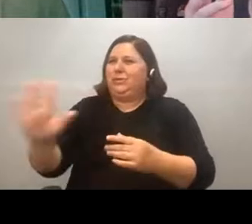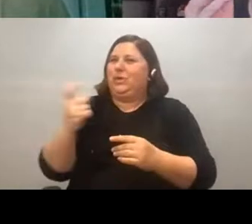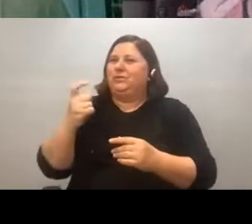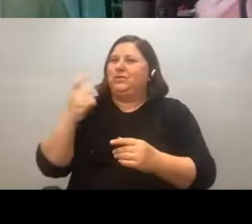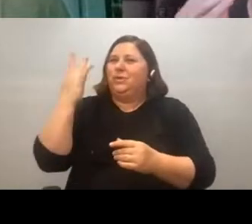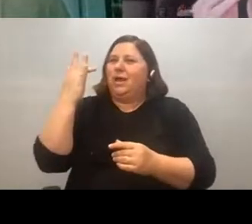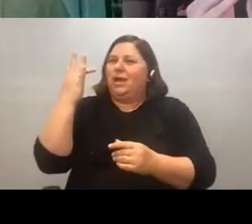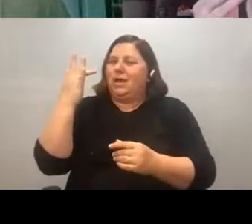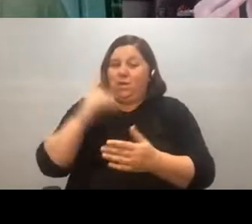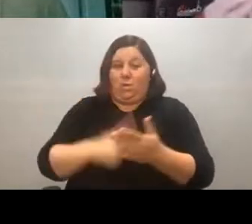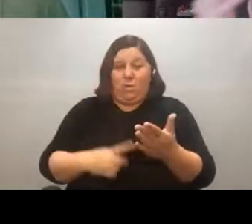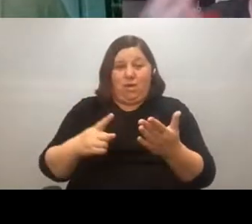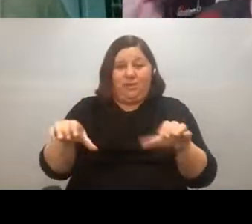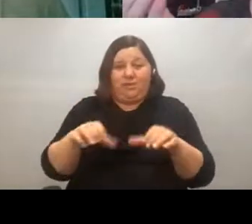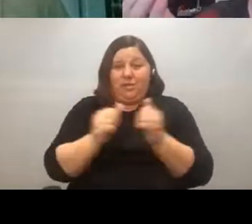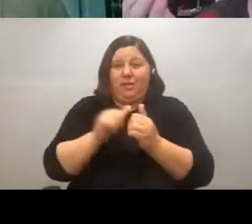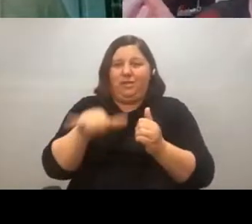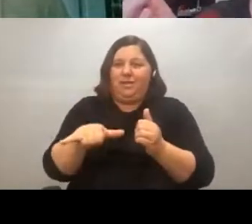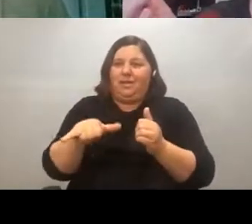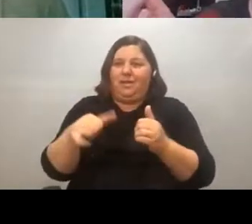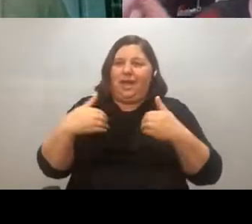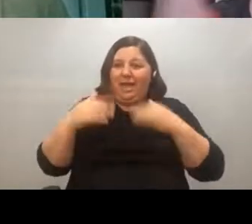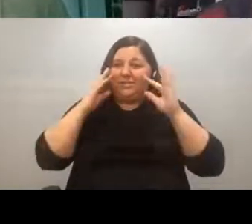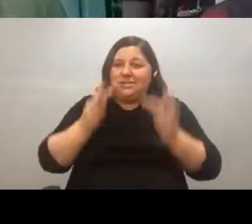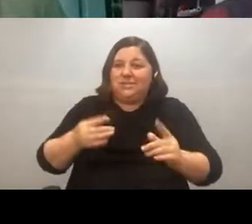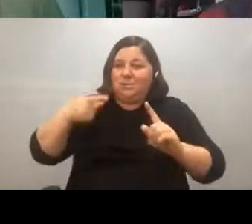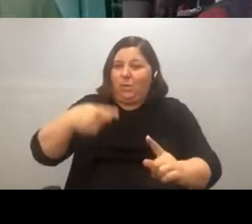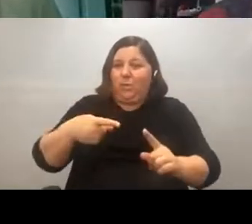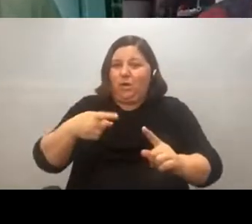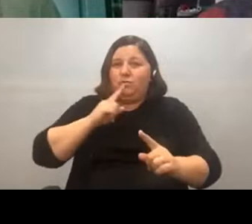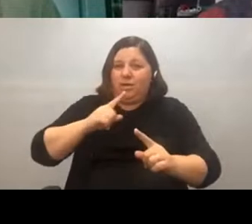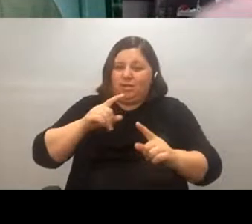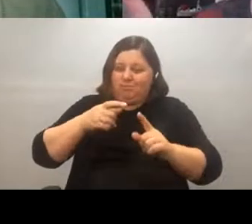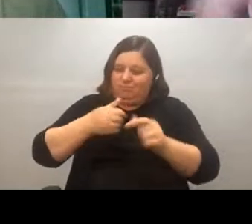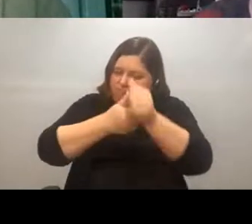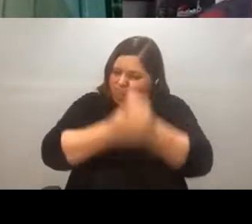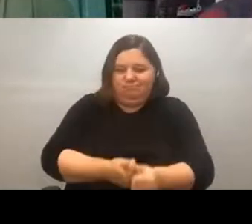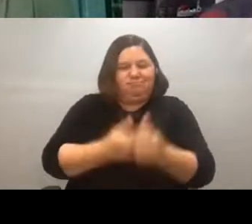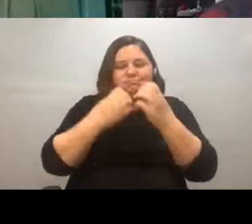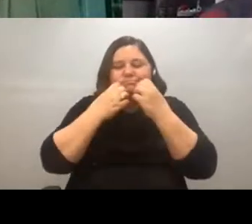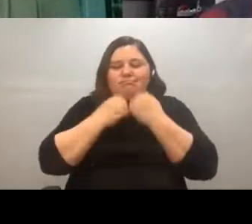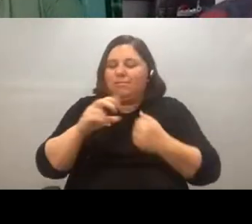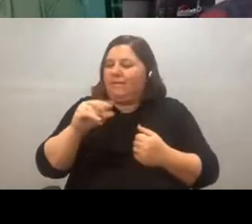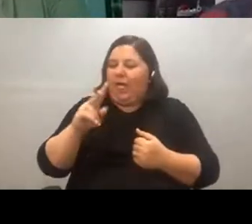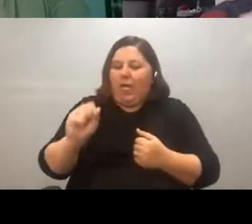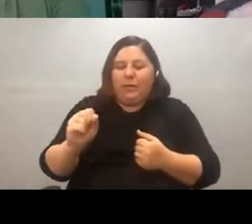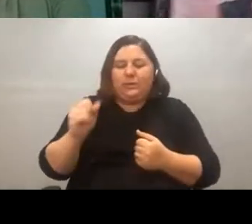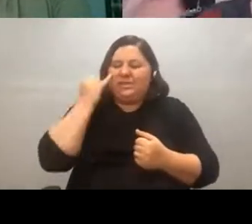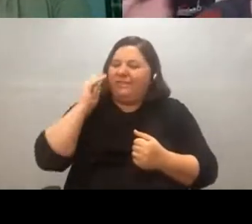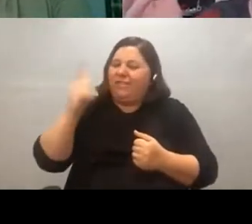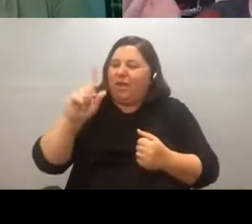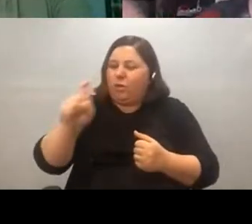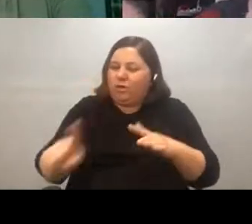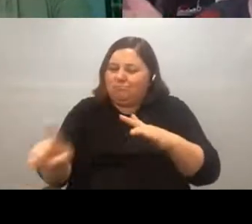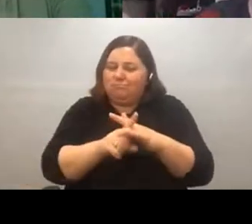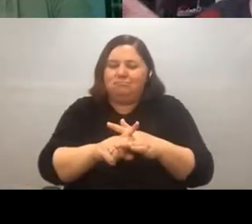what we have done with that is that when we have a decision point we lean on our values and even when we have questions after that we then take